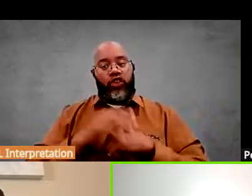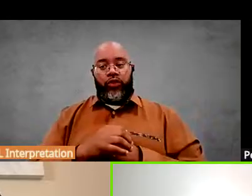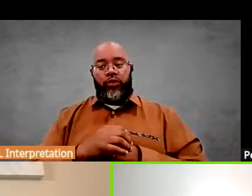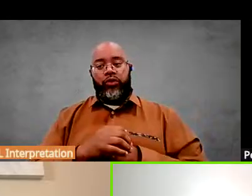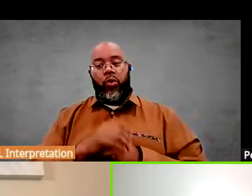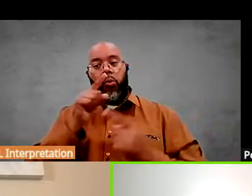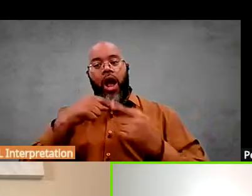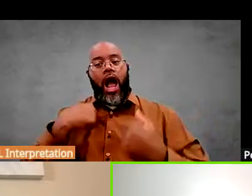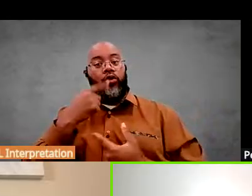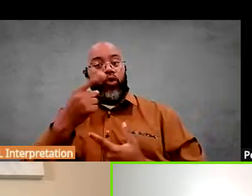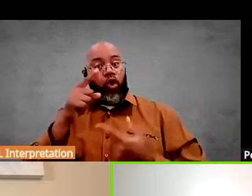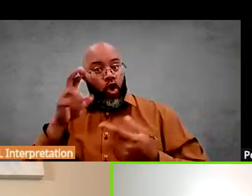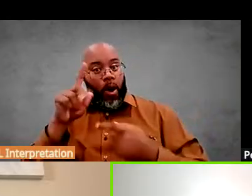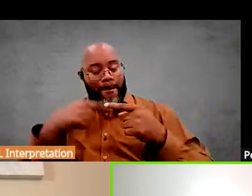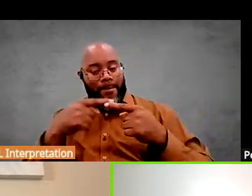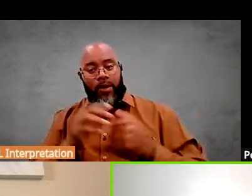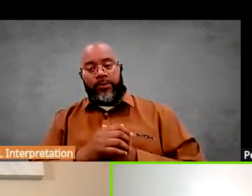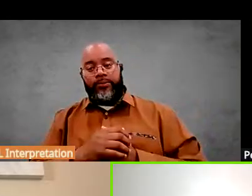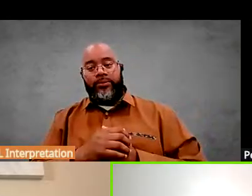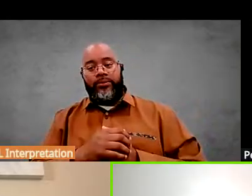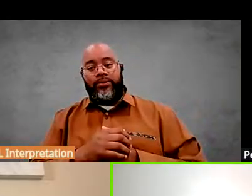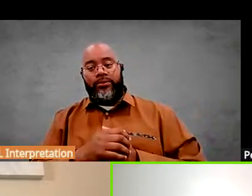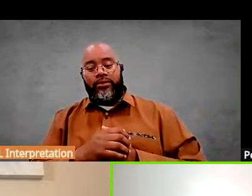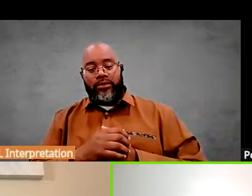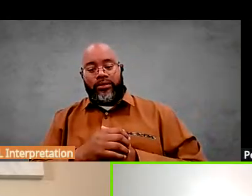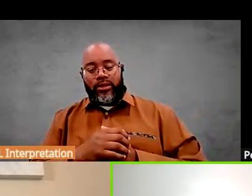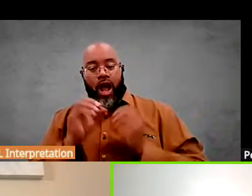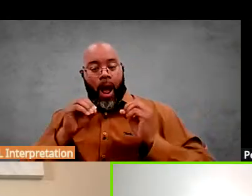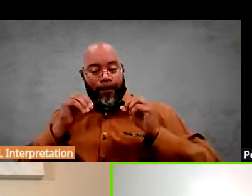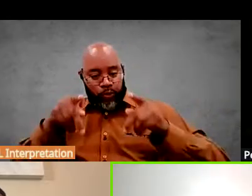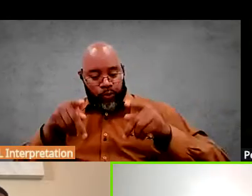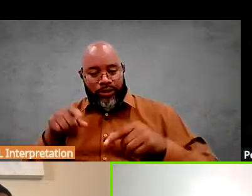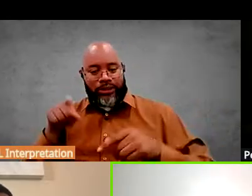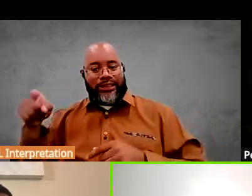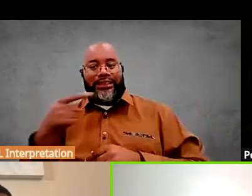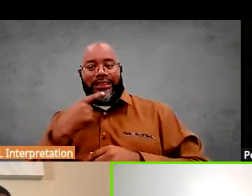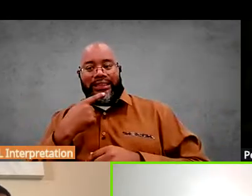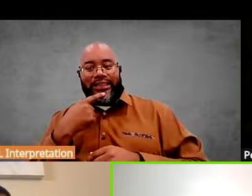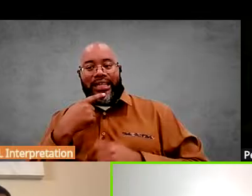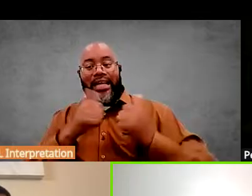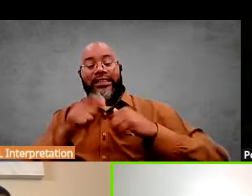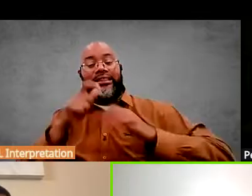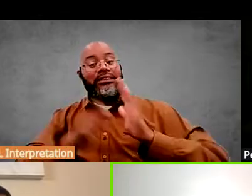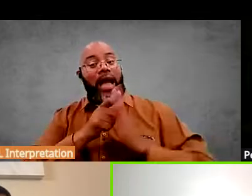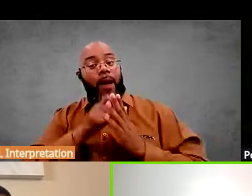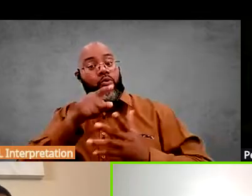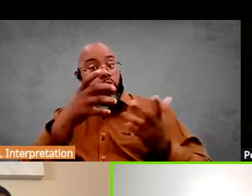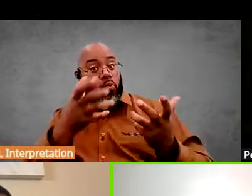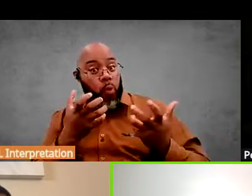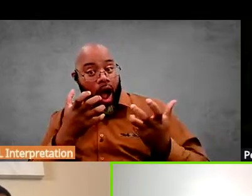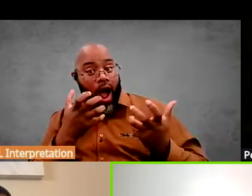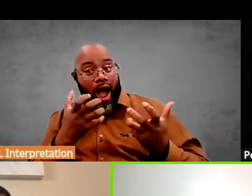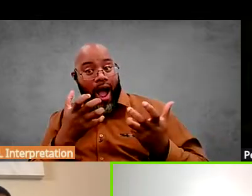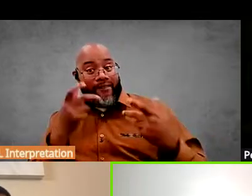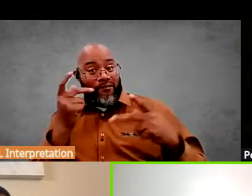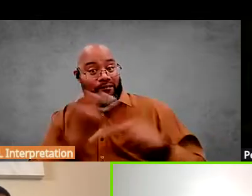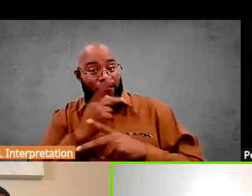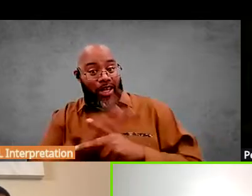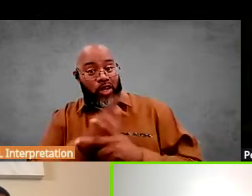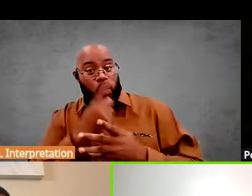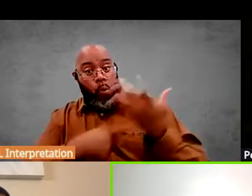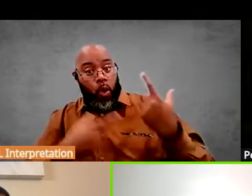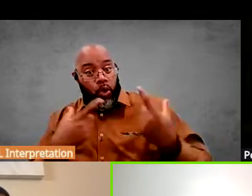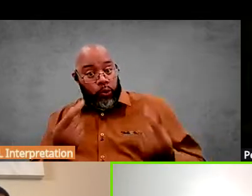I told her about an opportunity. She said, anytime you want to figure out what to